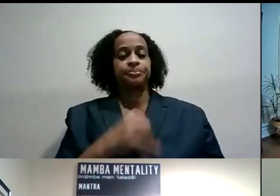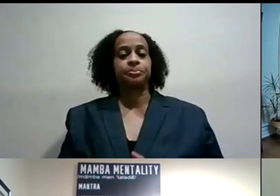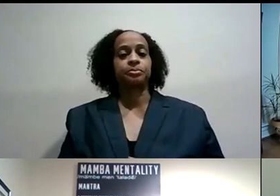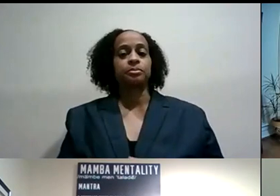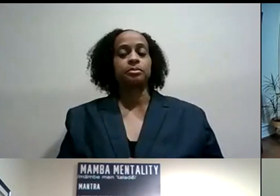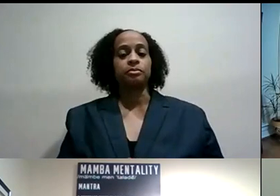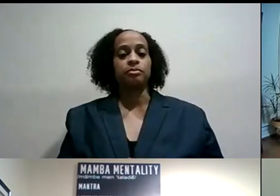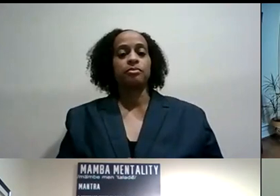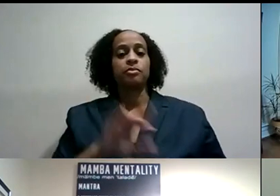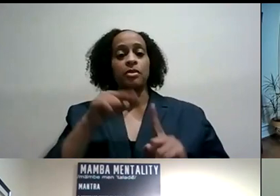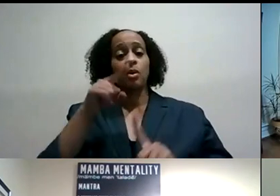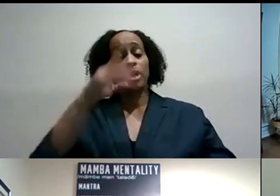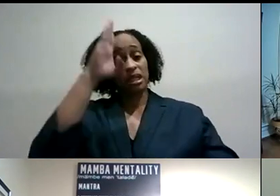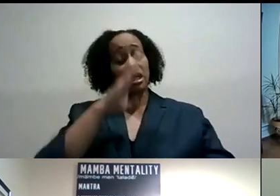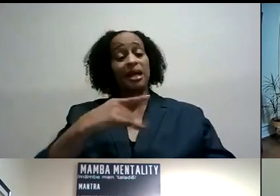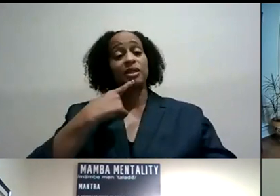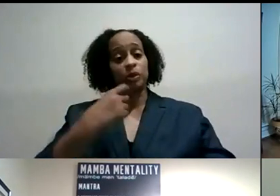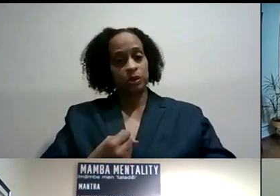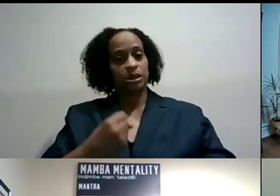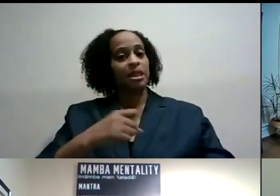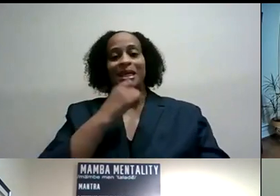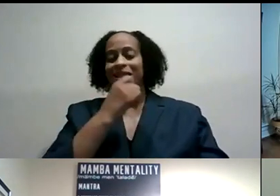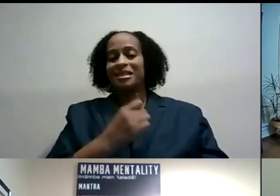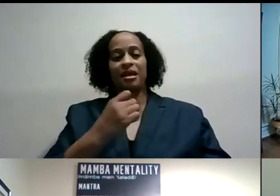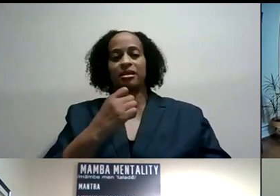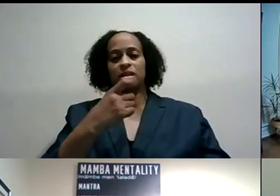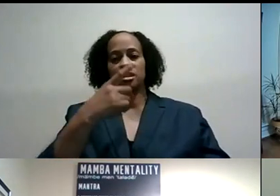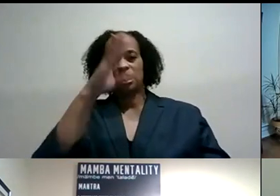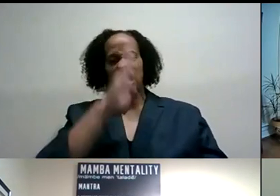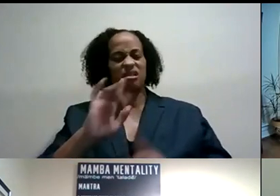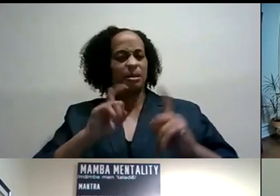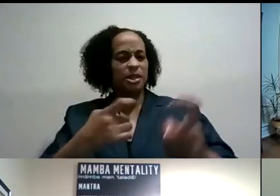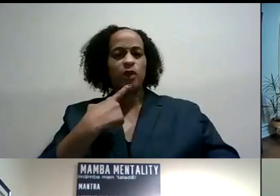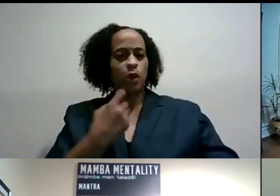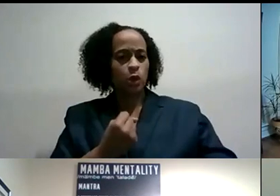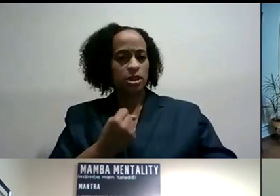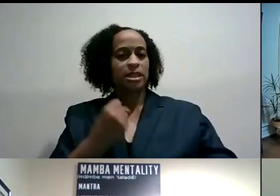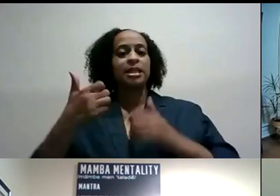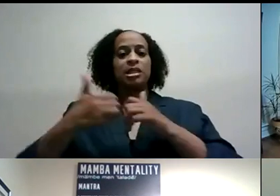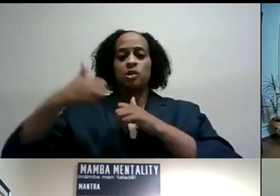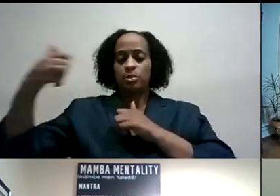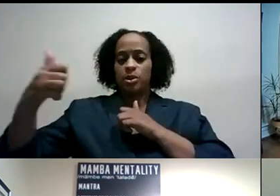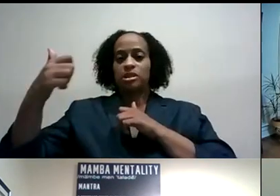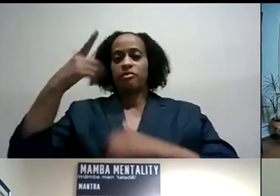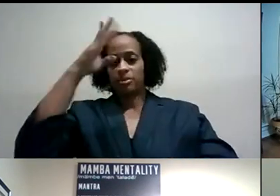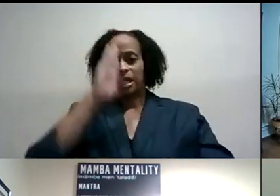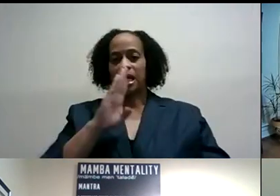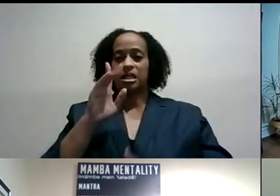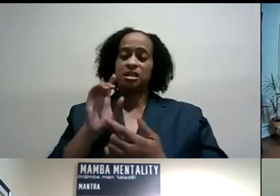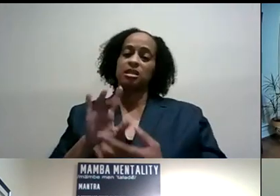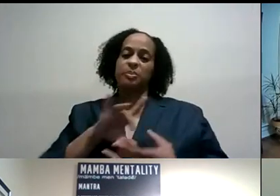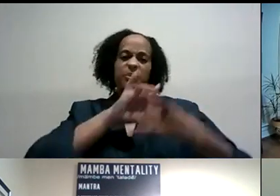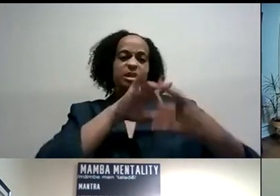here, when God cursed, it's not that God administered the curse. The separation from God is presence with the